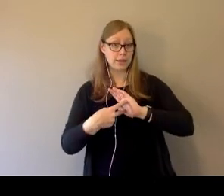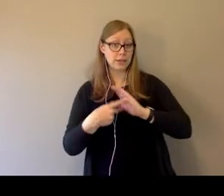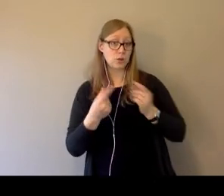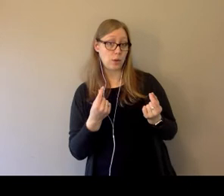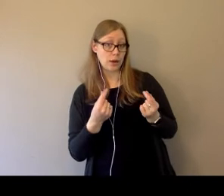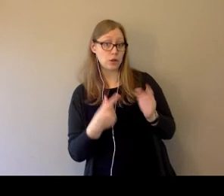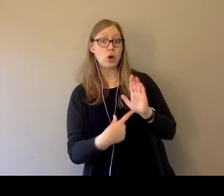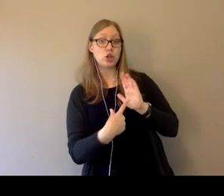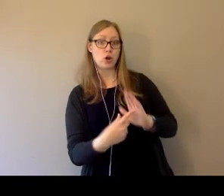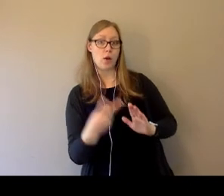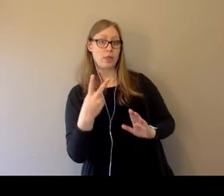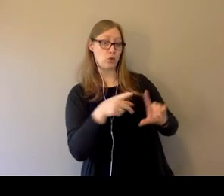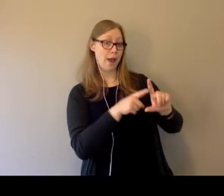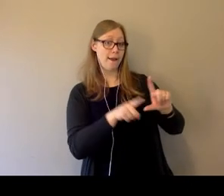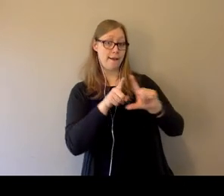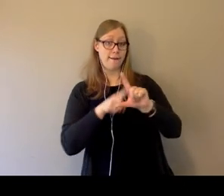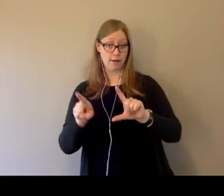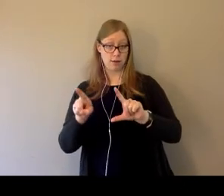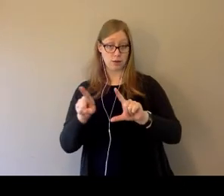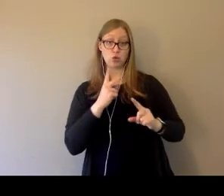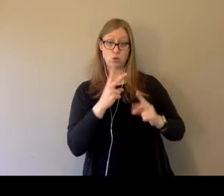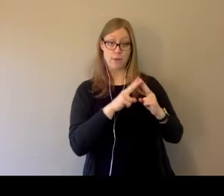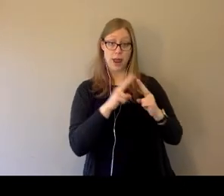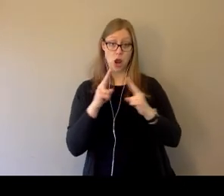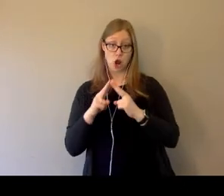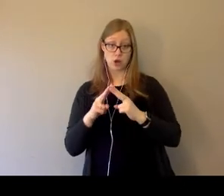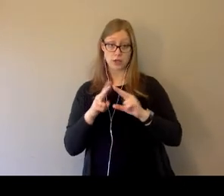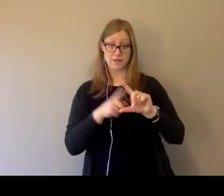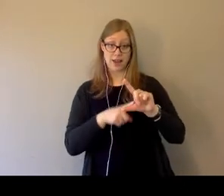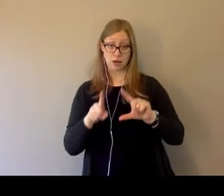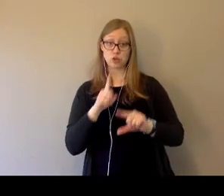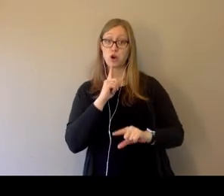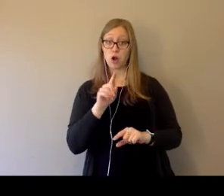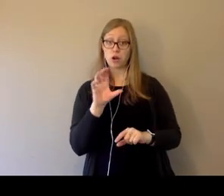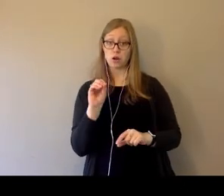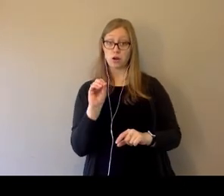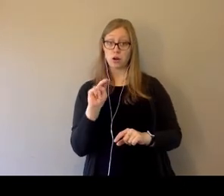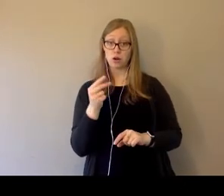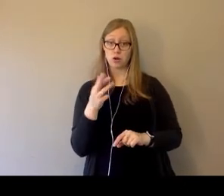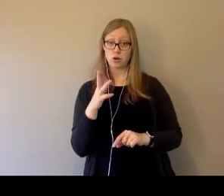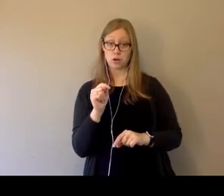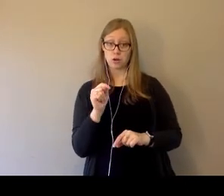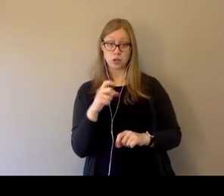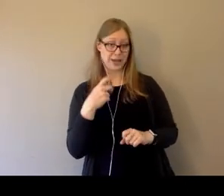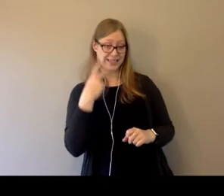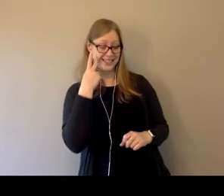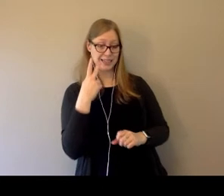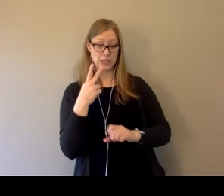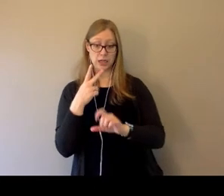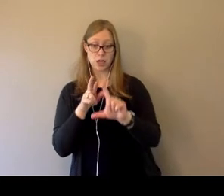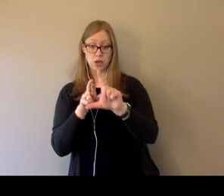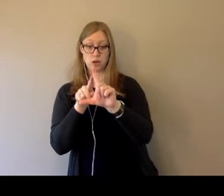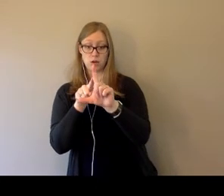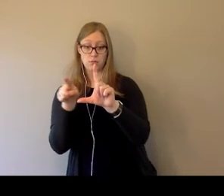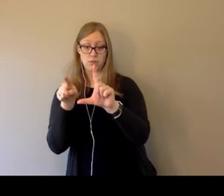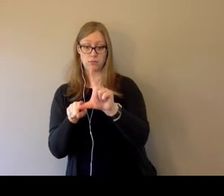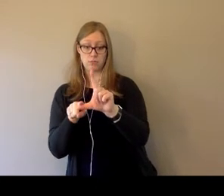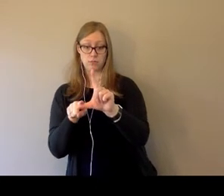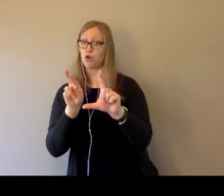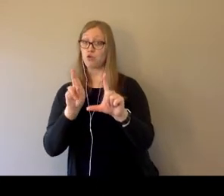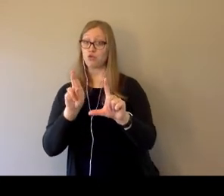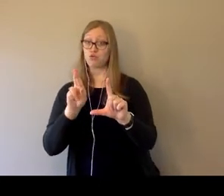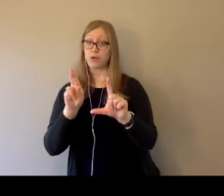pair of triangles is congruent. So I look, and here's a right angle, here's a right angle. Well, all right angles are congruent because they're all 90